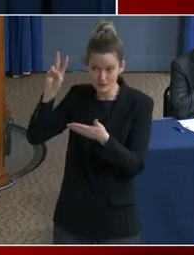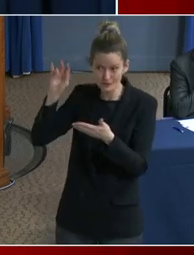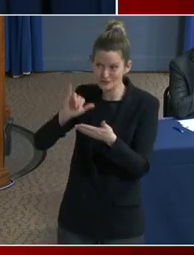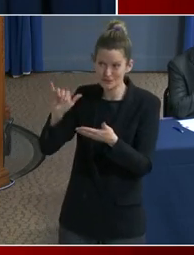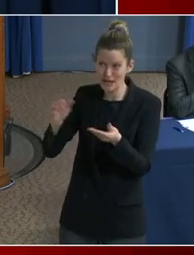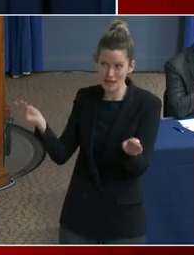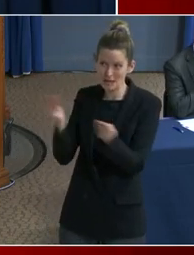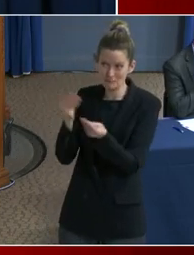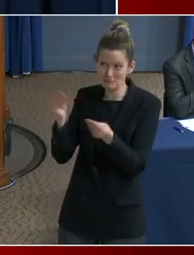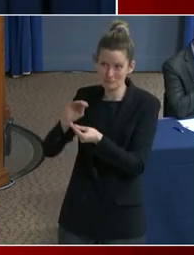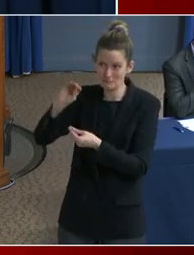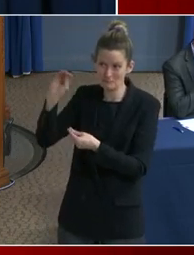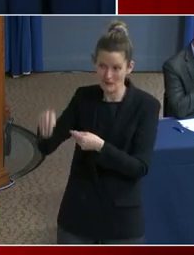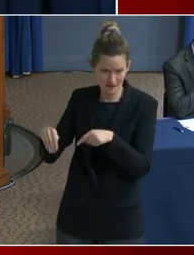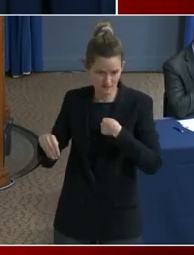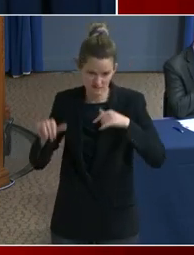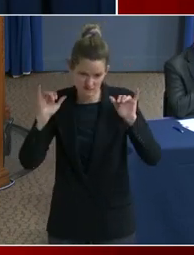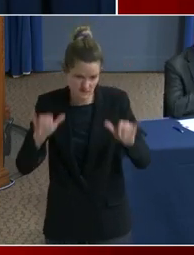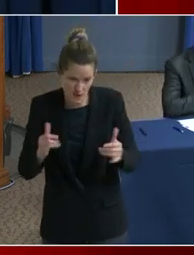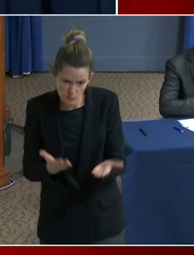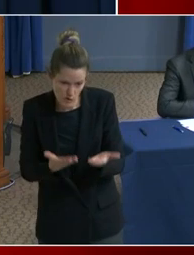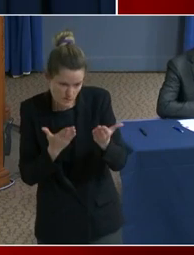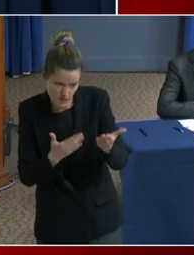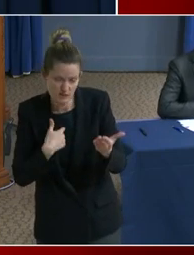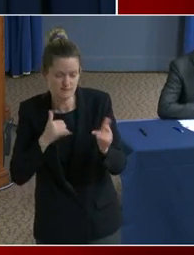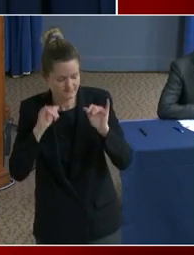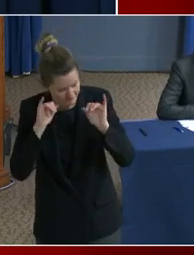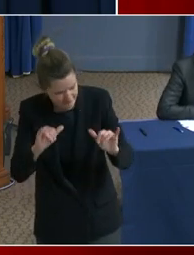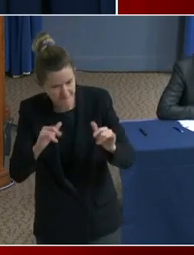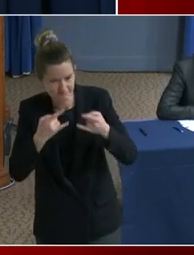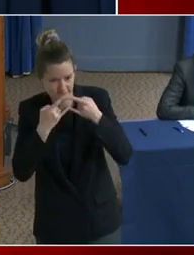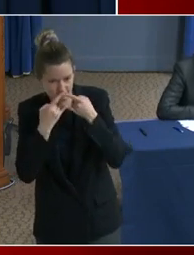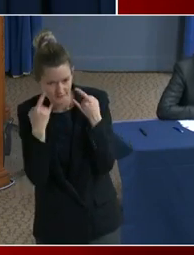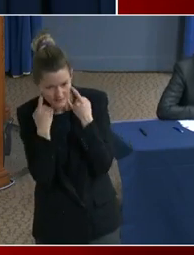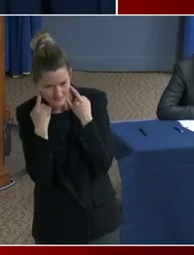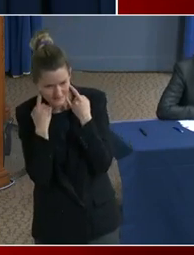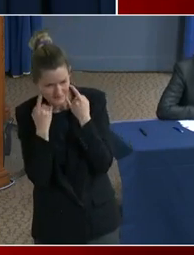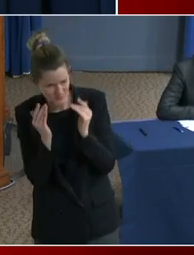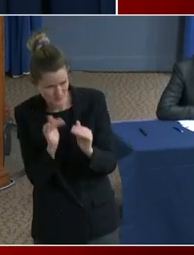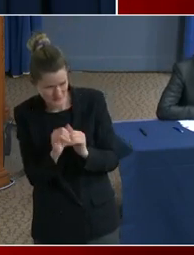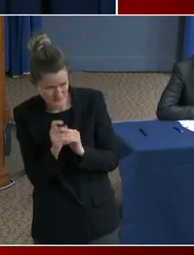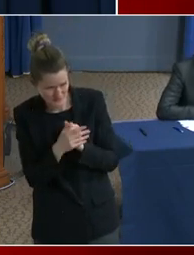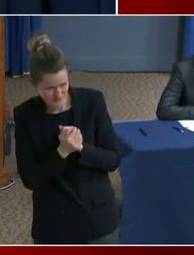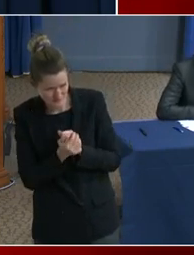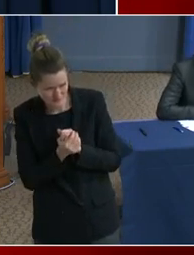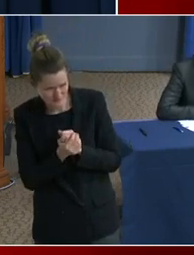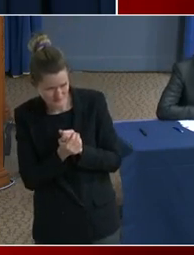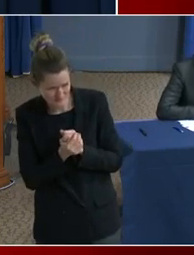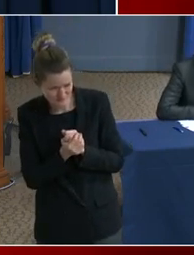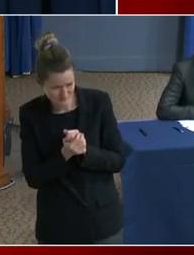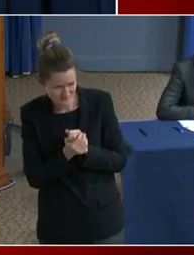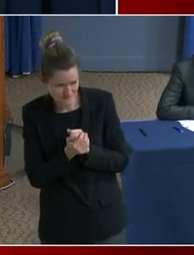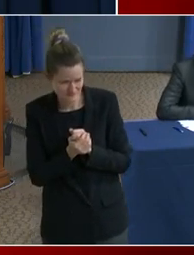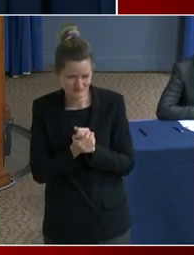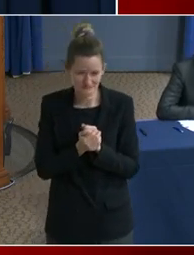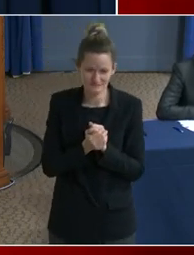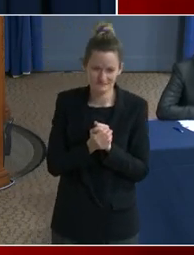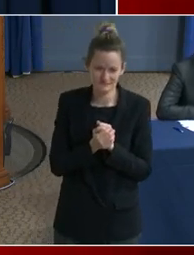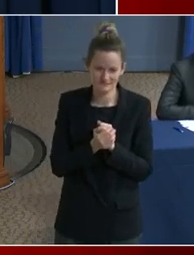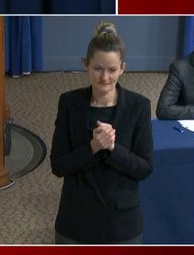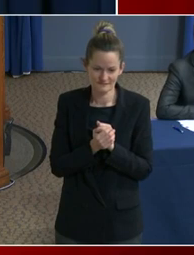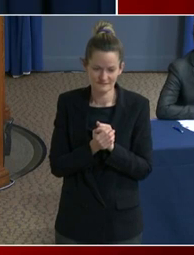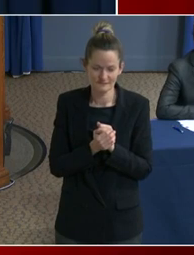Health. But we want people to be abundantly clear about what we intend them to do. But isn't what's